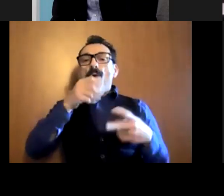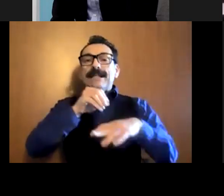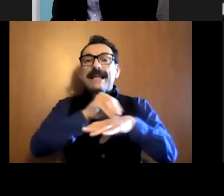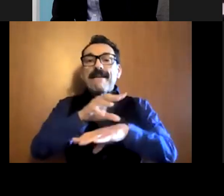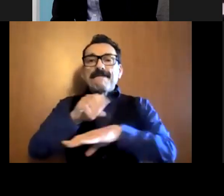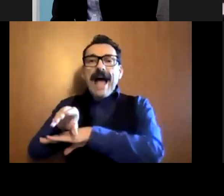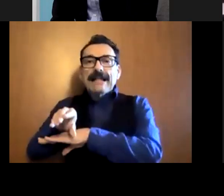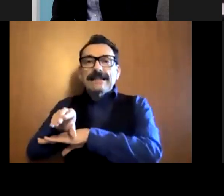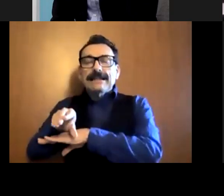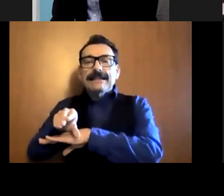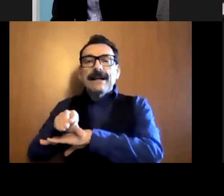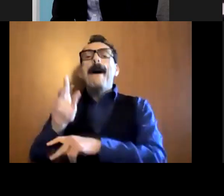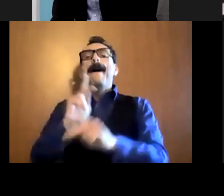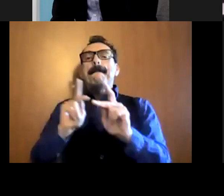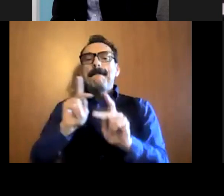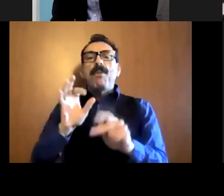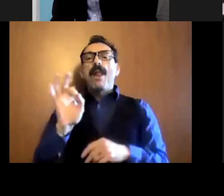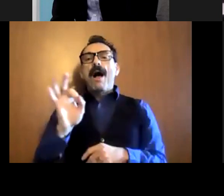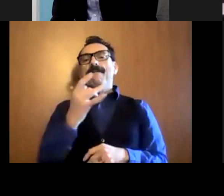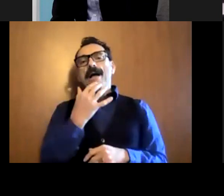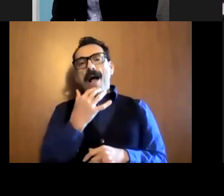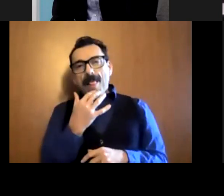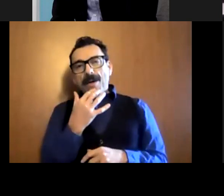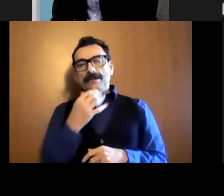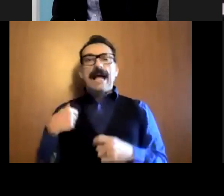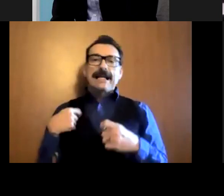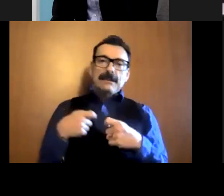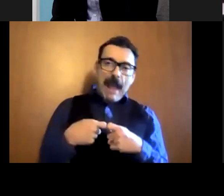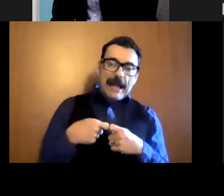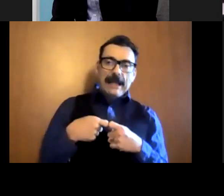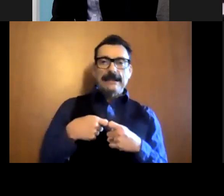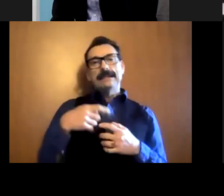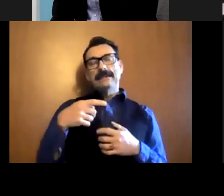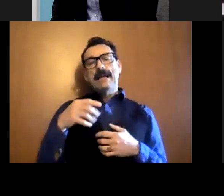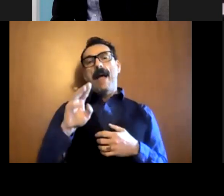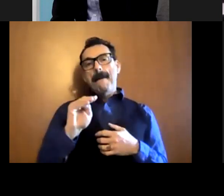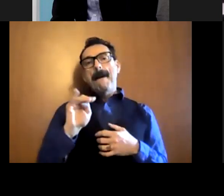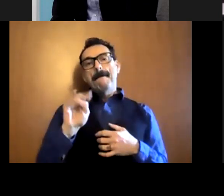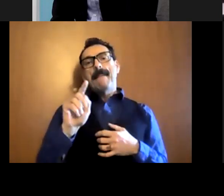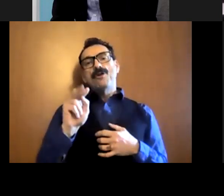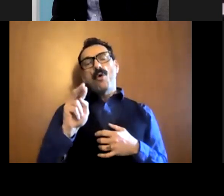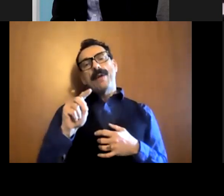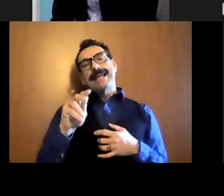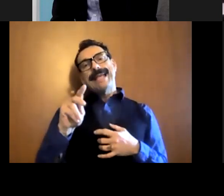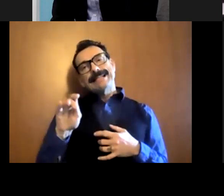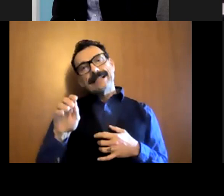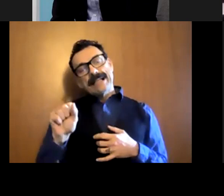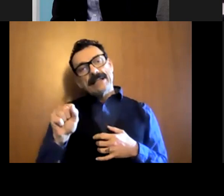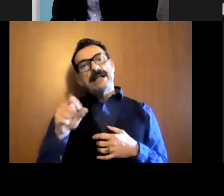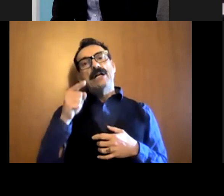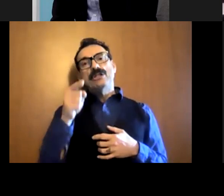Hispanics and minorities. And so there's a lack of research in a lot of those patients with sickle cell, and they